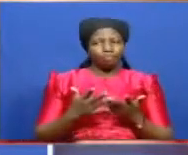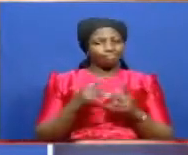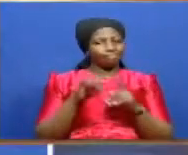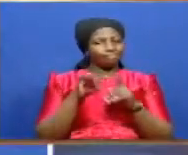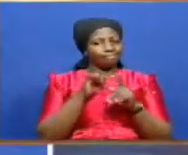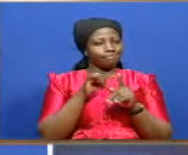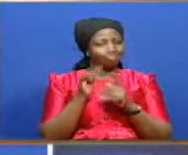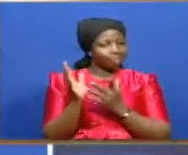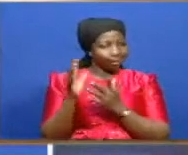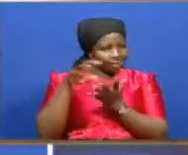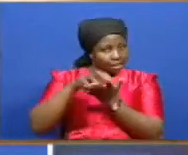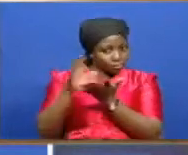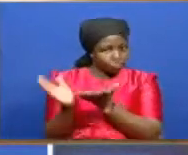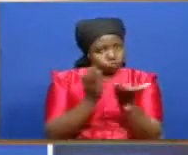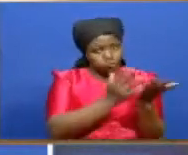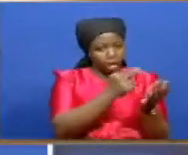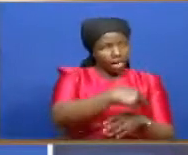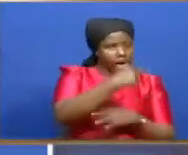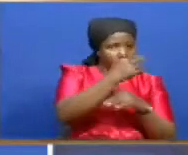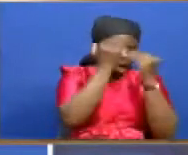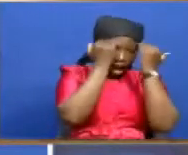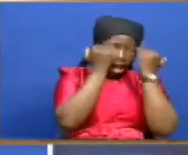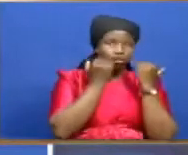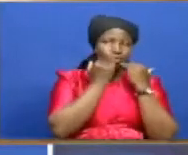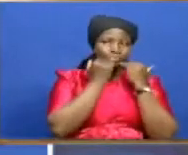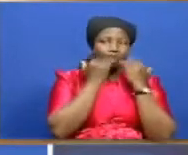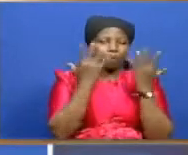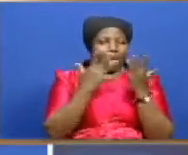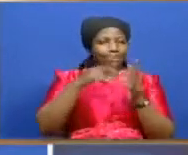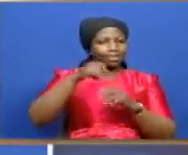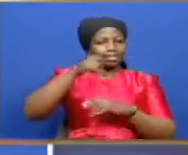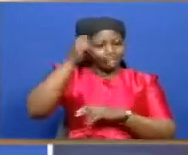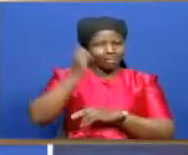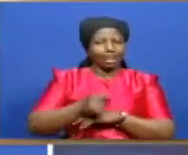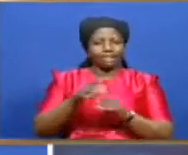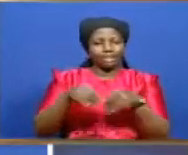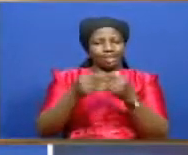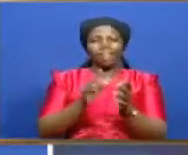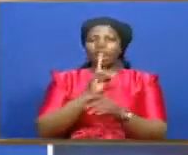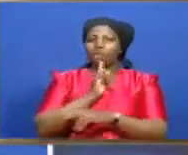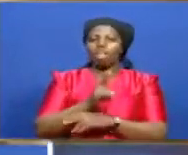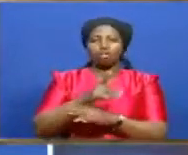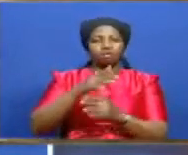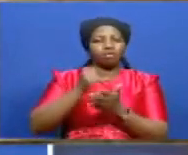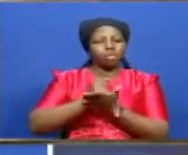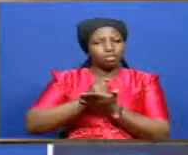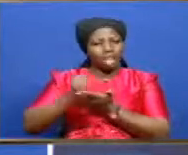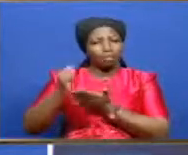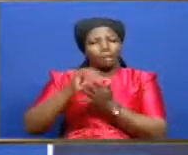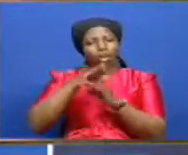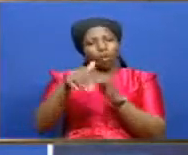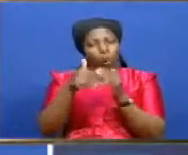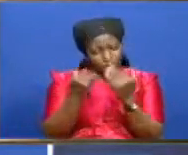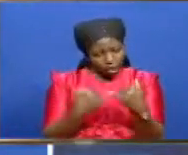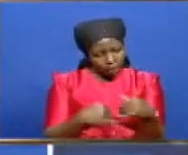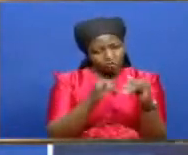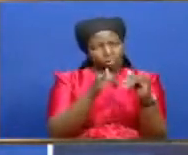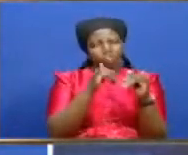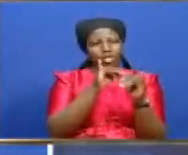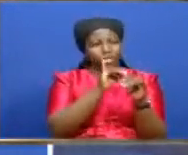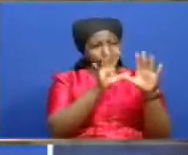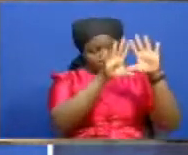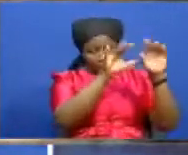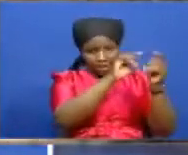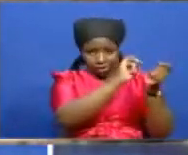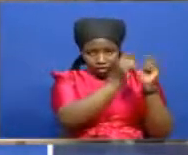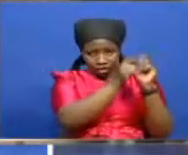Court, where Justice Weldon Courier issued a conservatory order suspending the implementation of the altered budget until